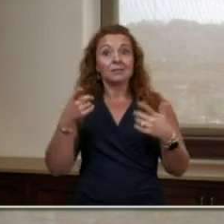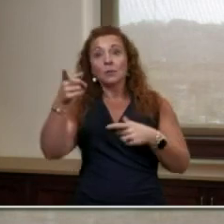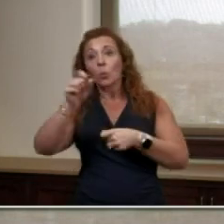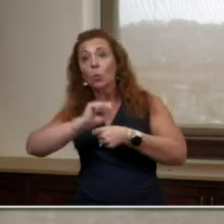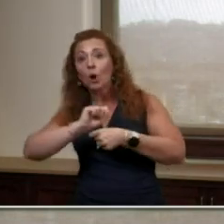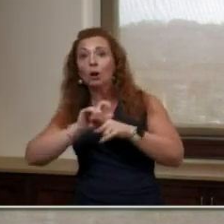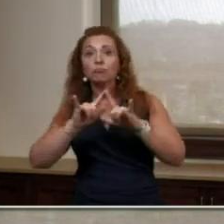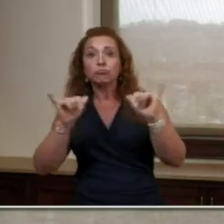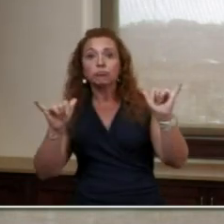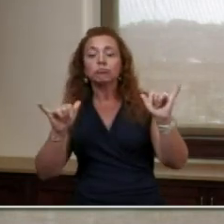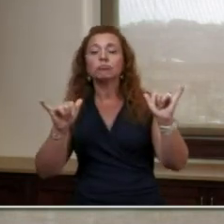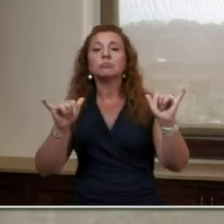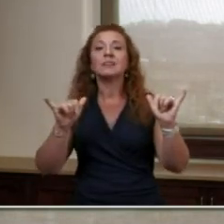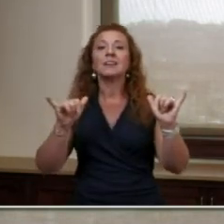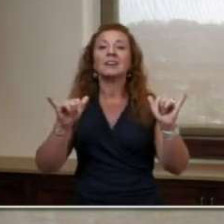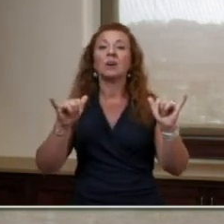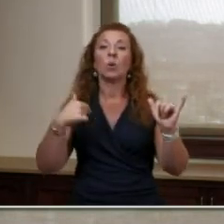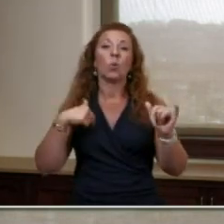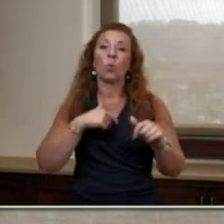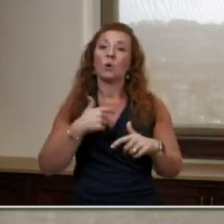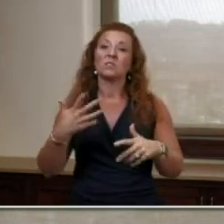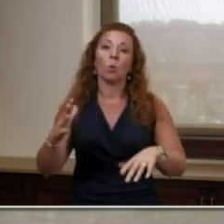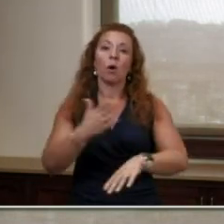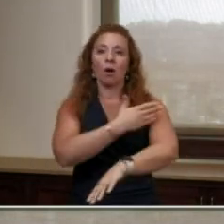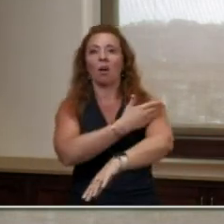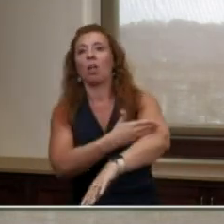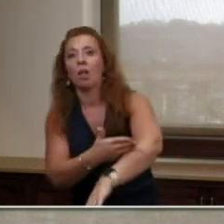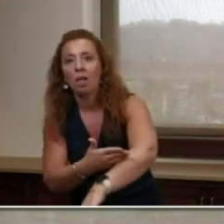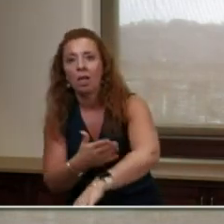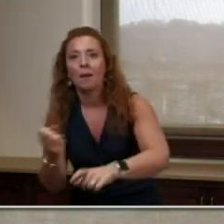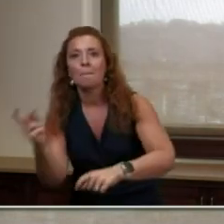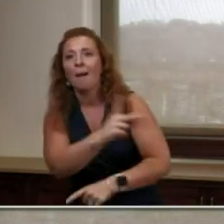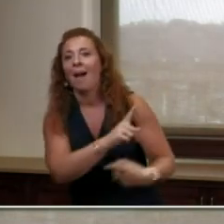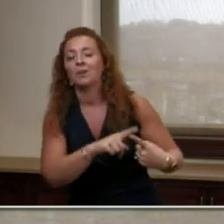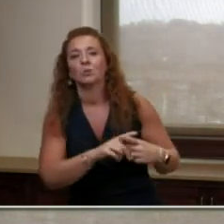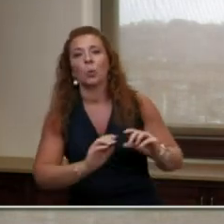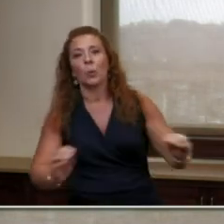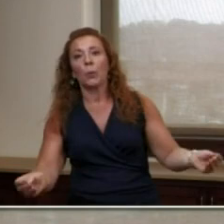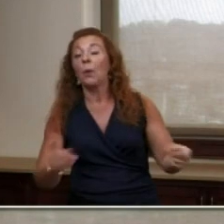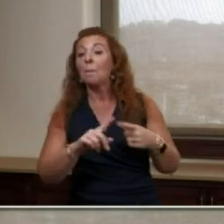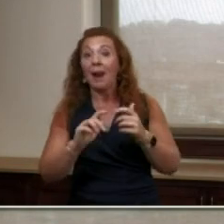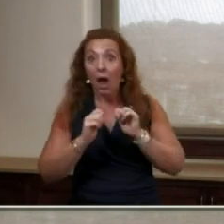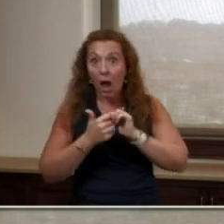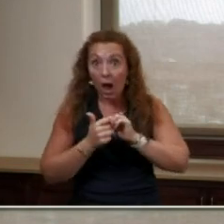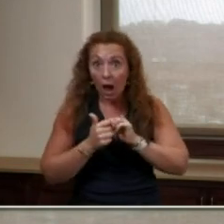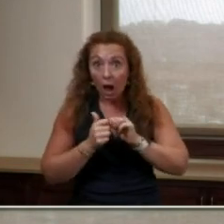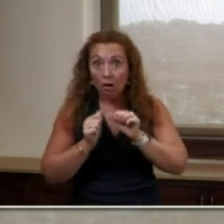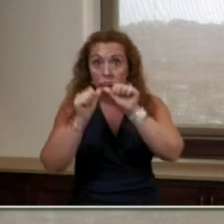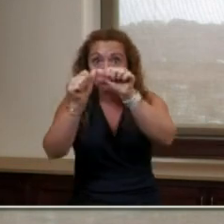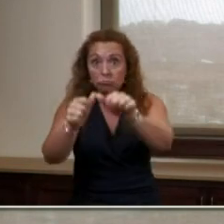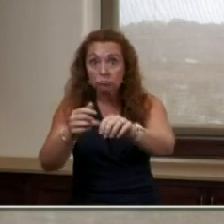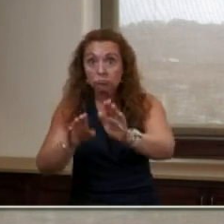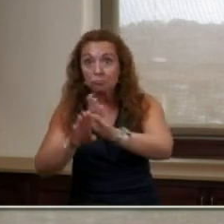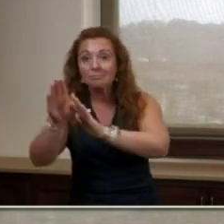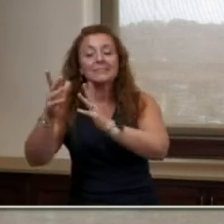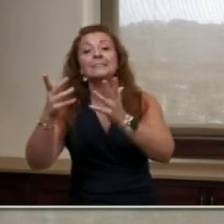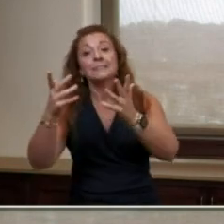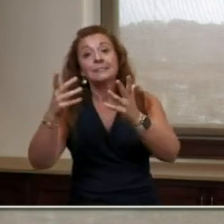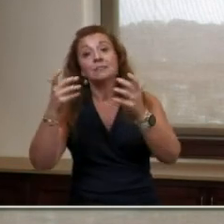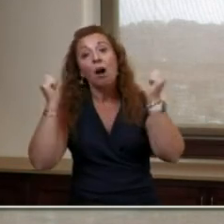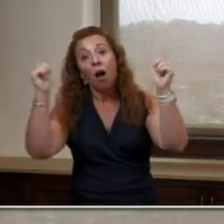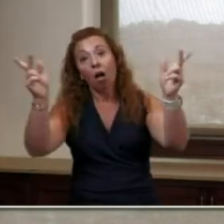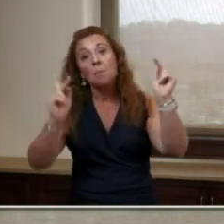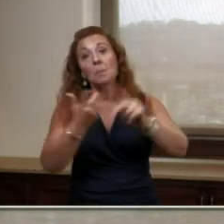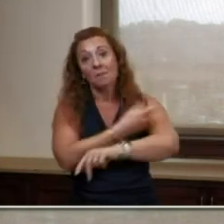et cetera. We certainly don't want to go back to where we were before then. But the only way to do that is to get everybody vaccinated. So